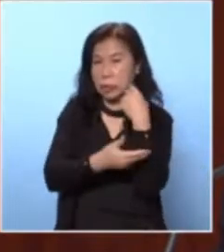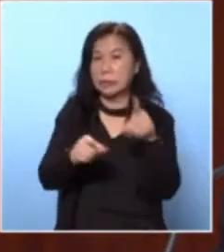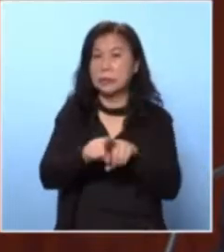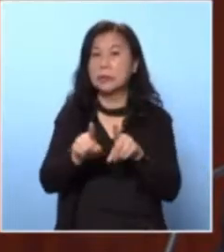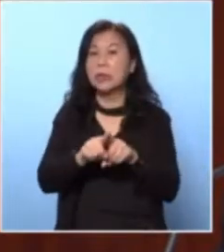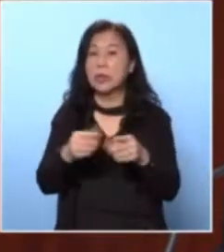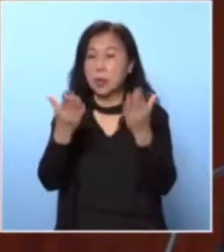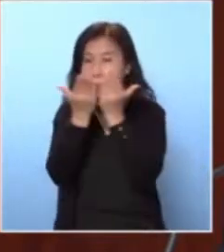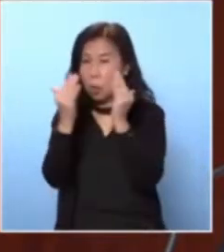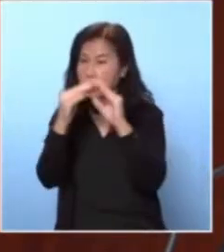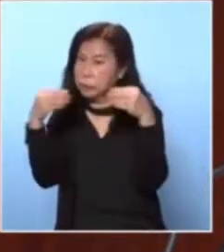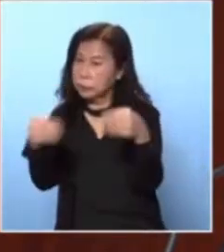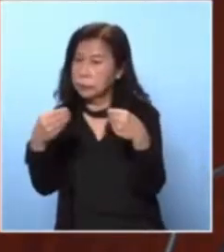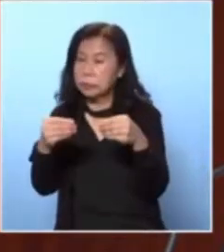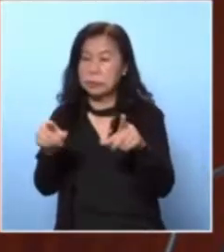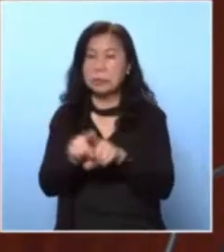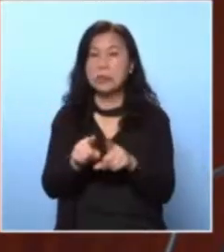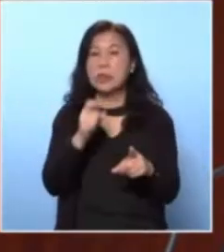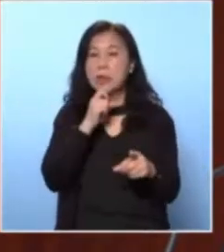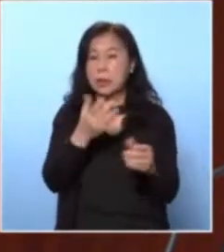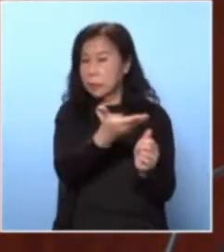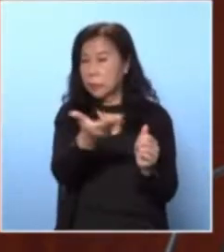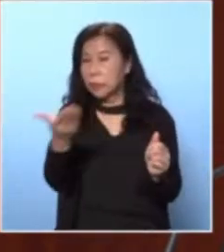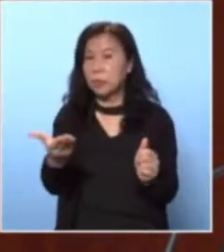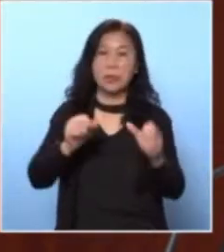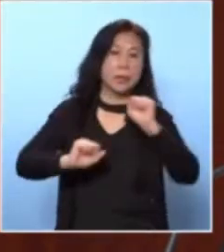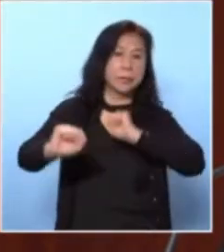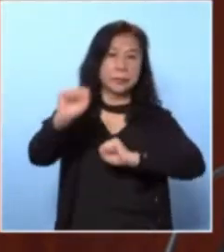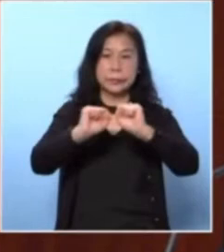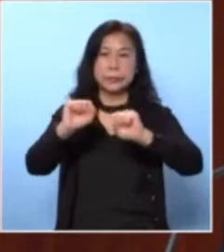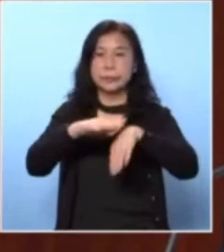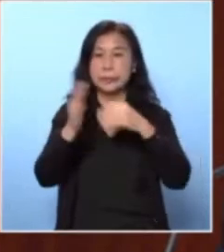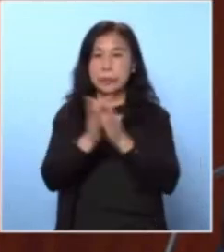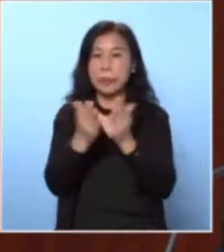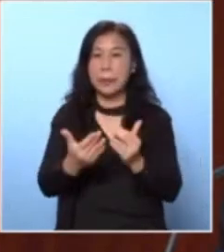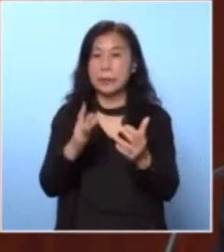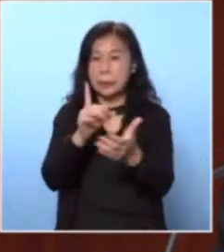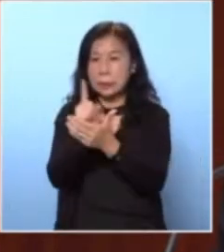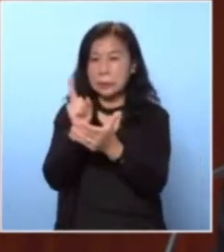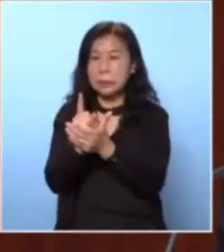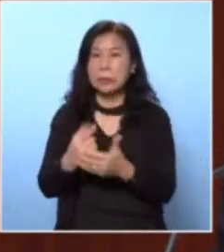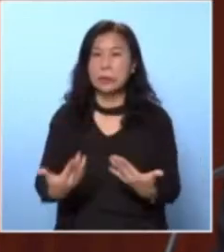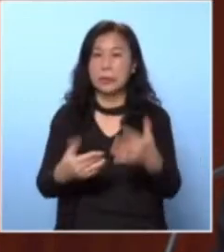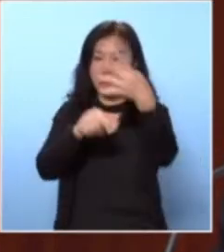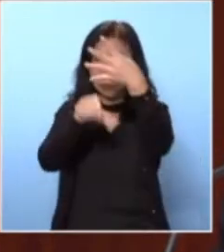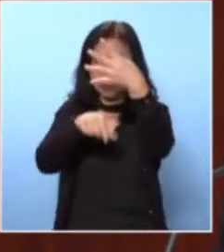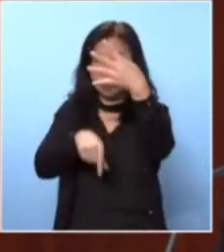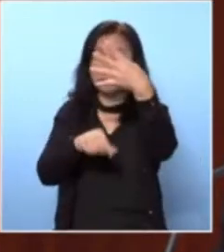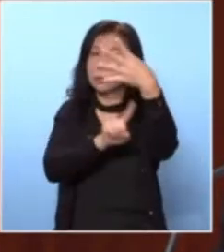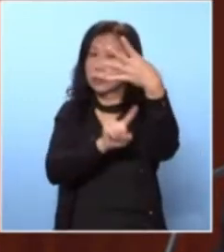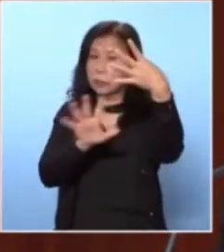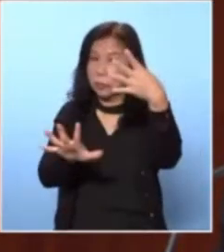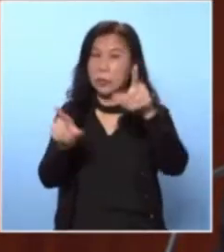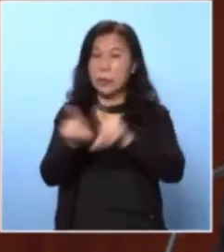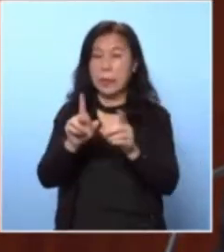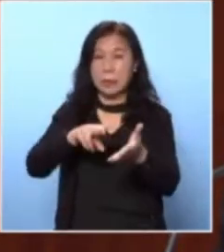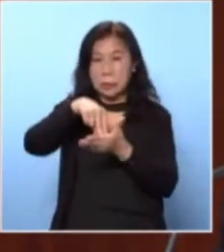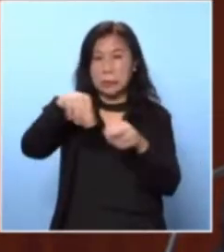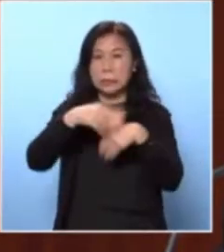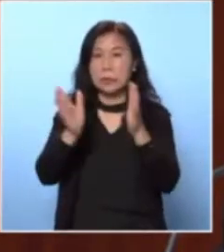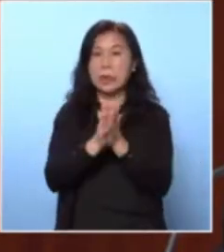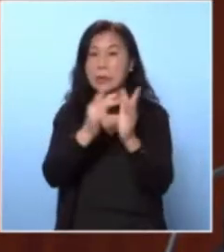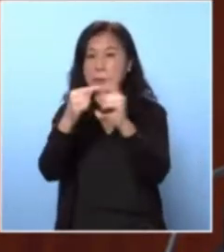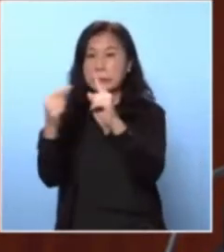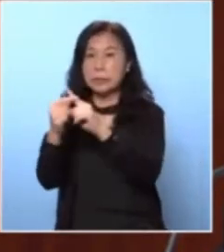education. Apart from school education, we will organize exhibitions and activities, particularly the National Security Education Day